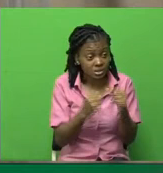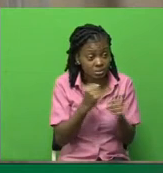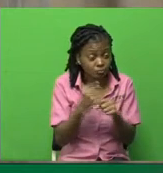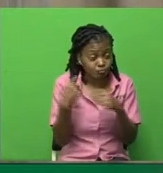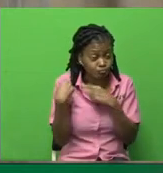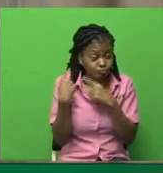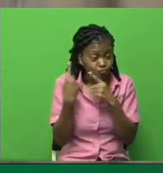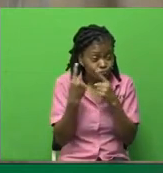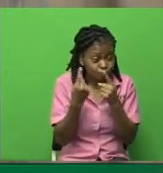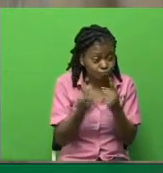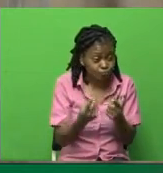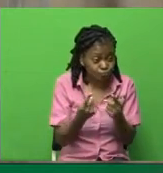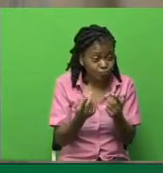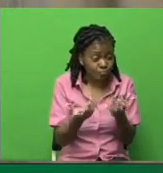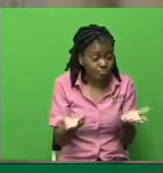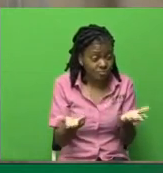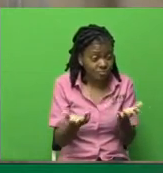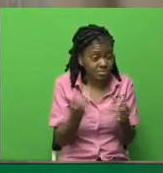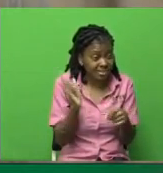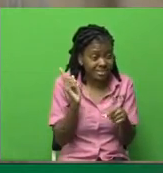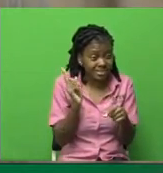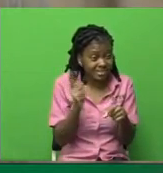cannot digitize